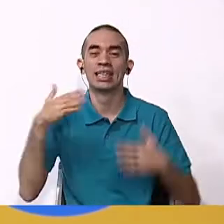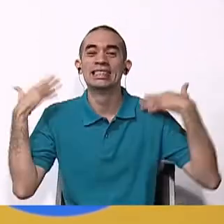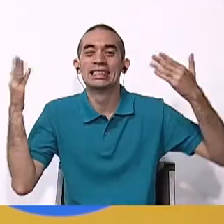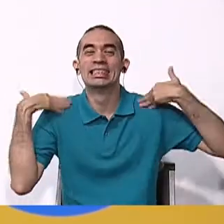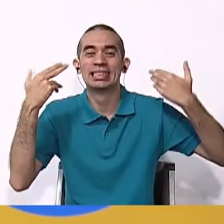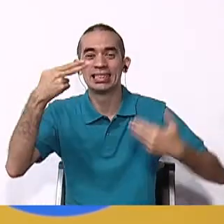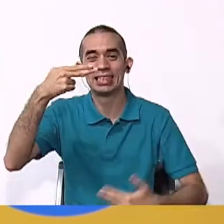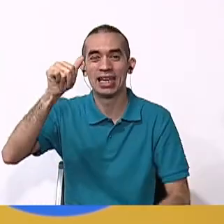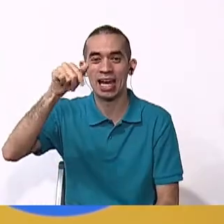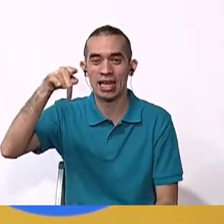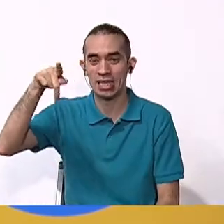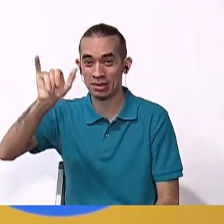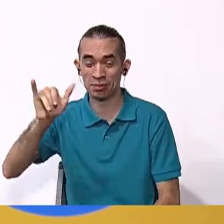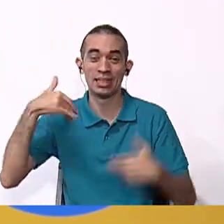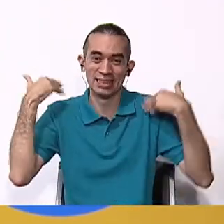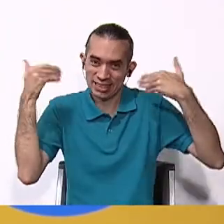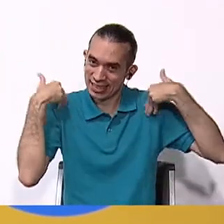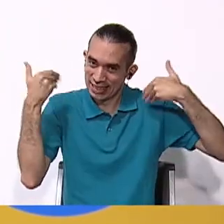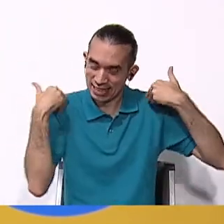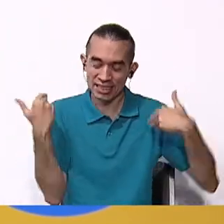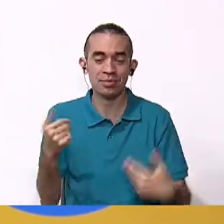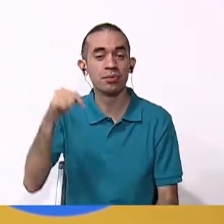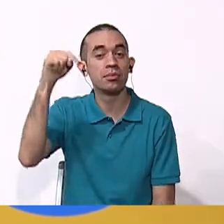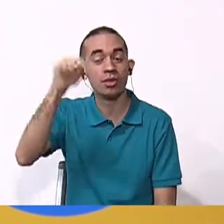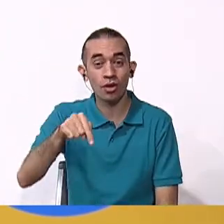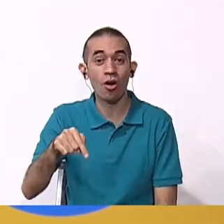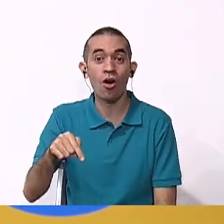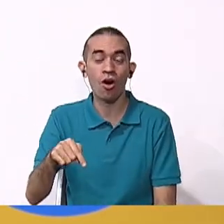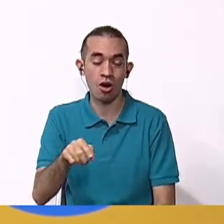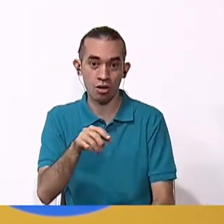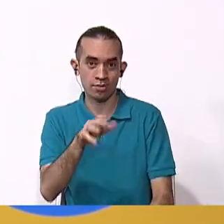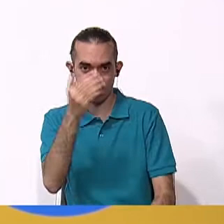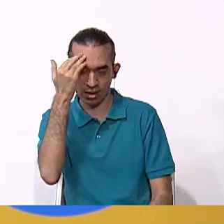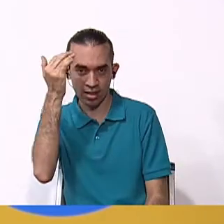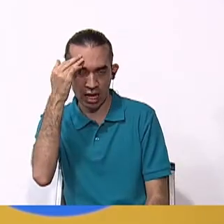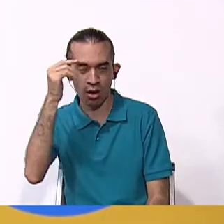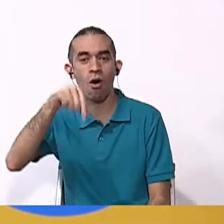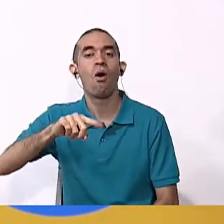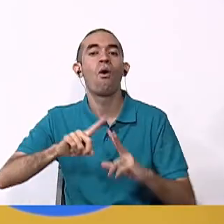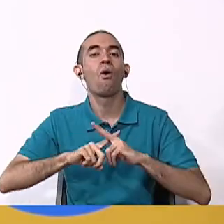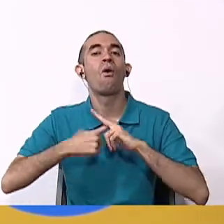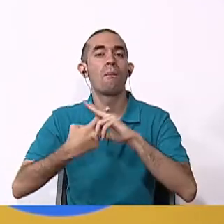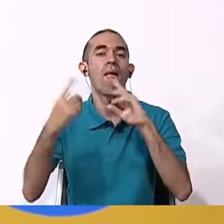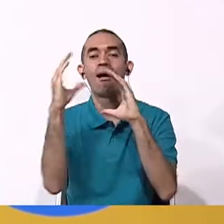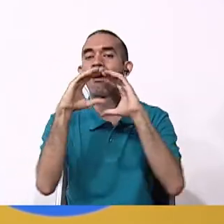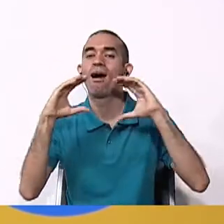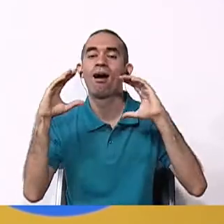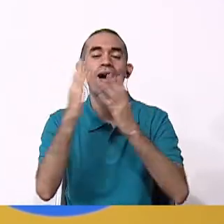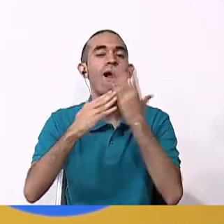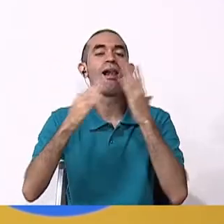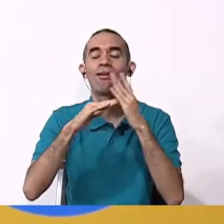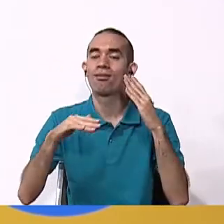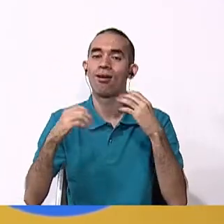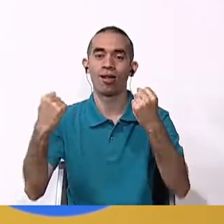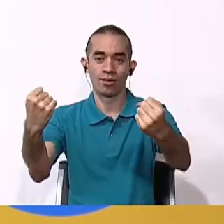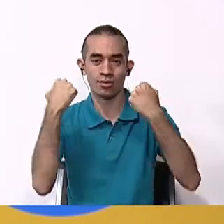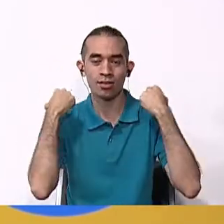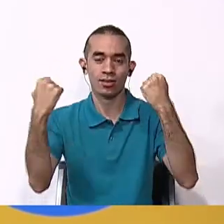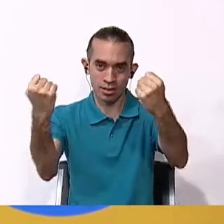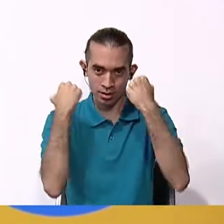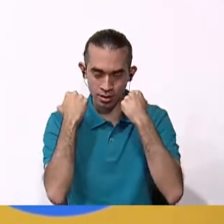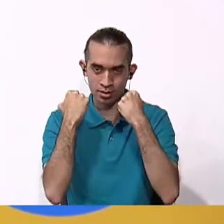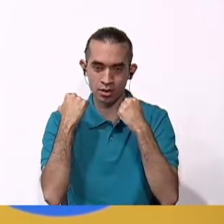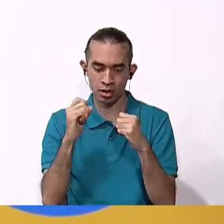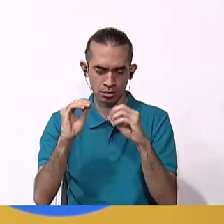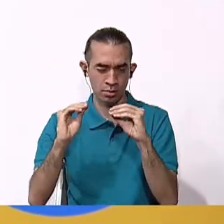happy. Very good, because today, Hypo, we are going to start with some exercises. It's early